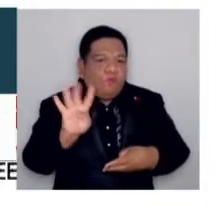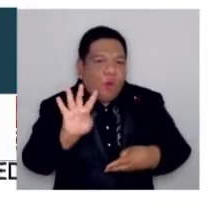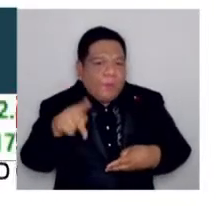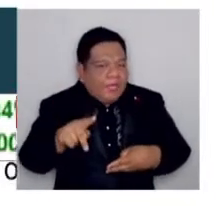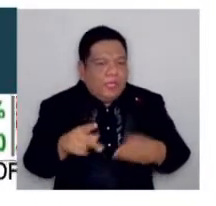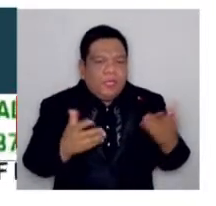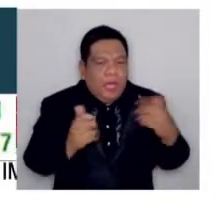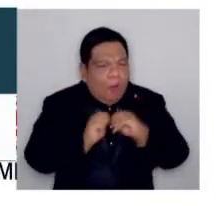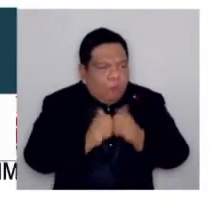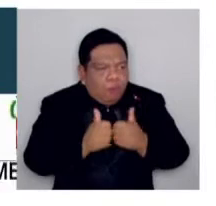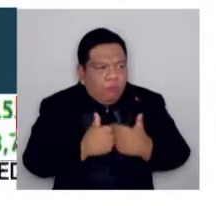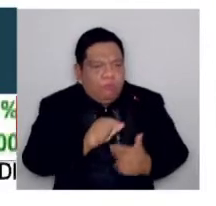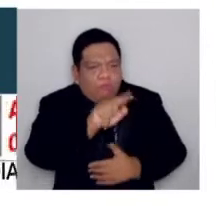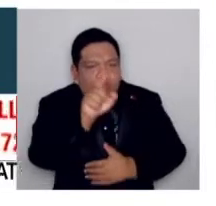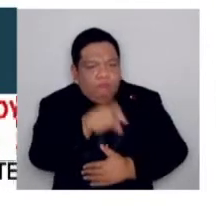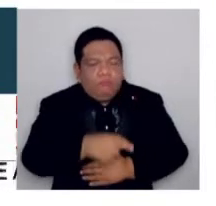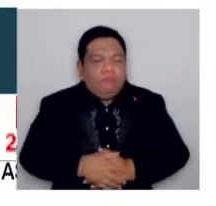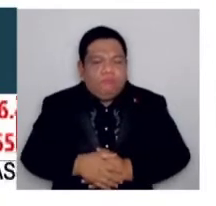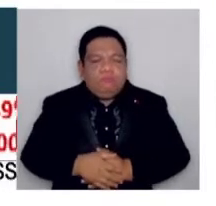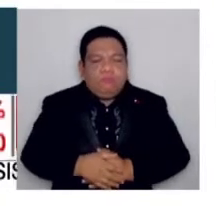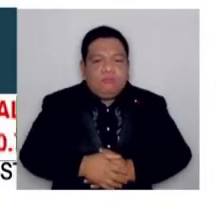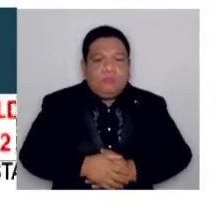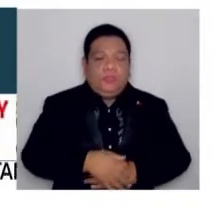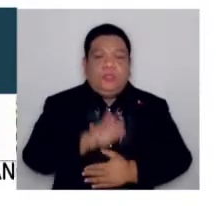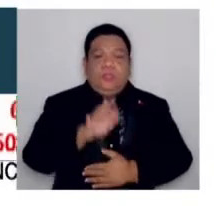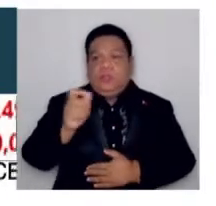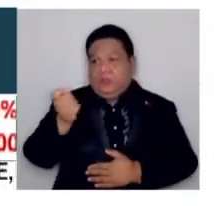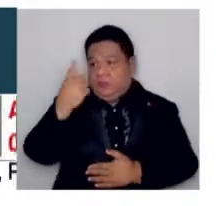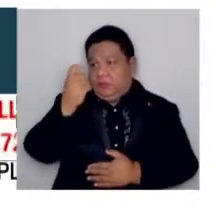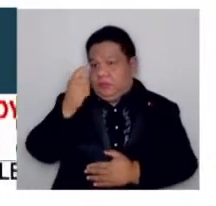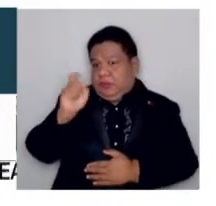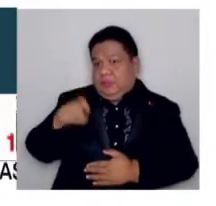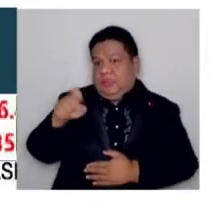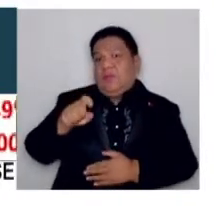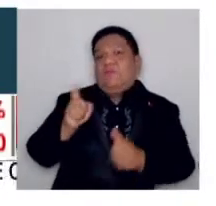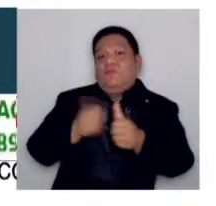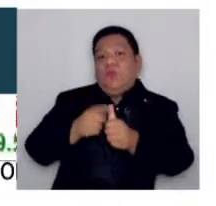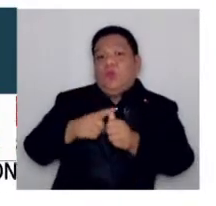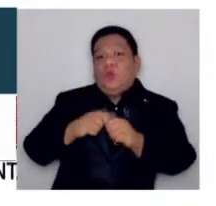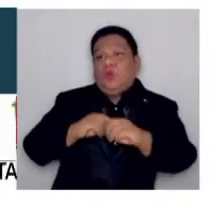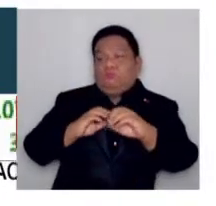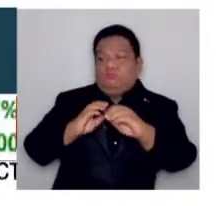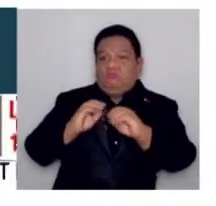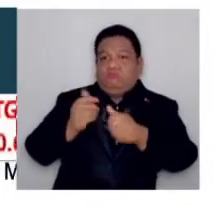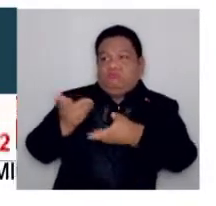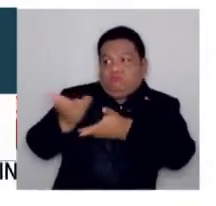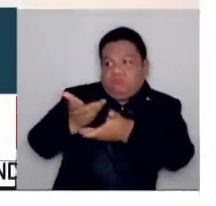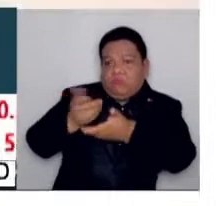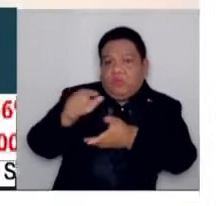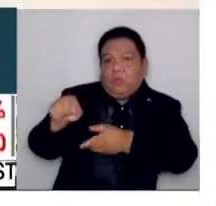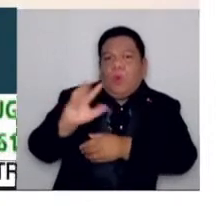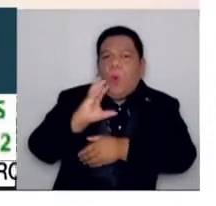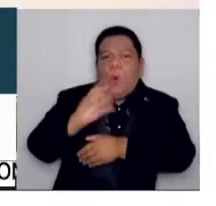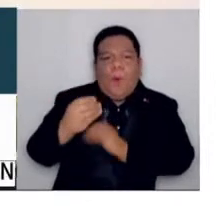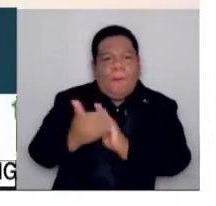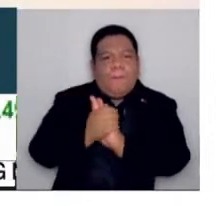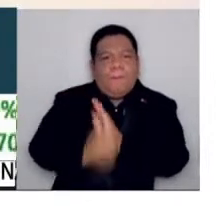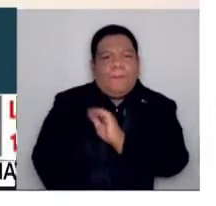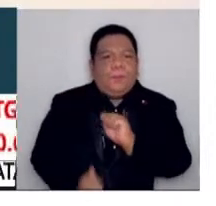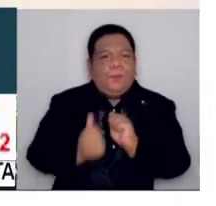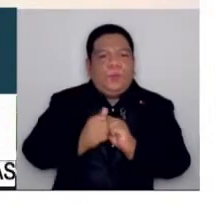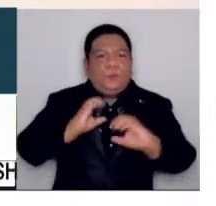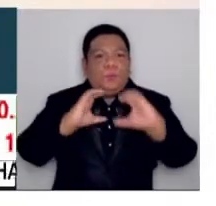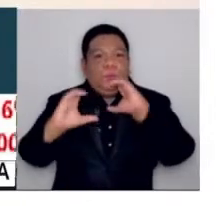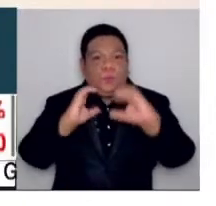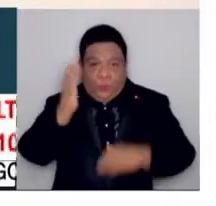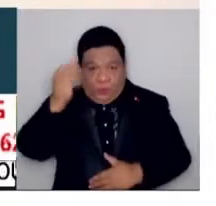I think dito kailangan muna, no, kausapin muna natin yung mga experts in communication, no, kasi really